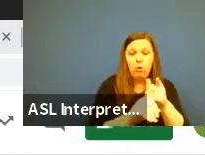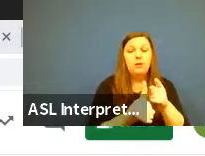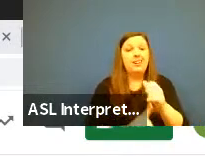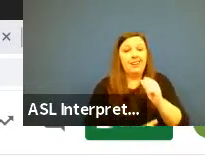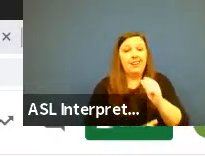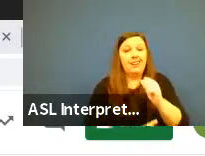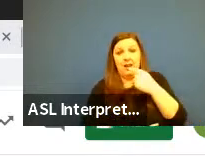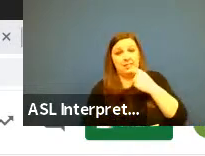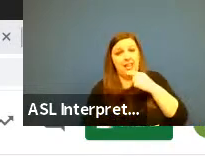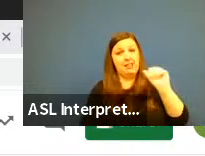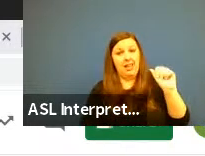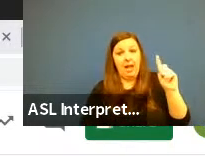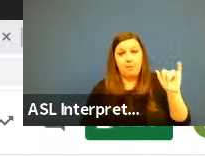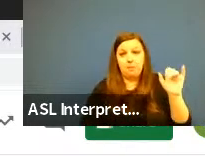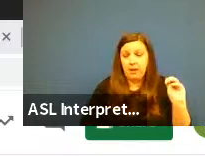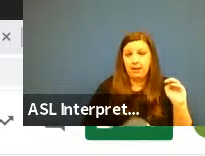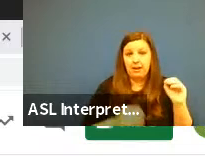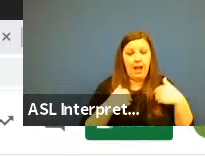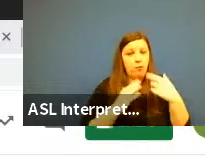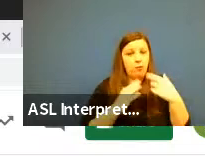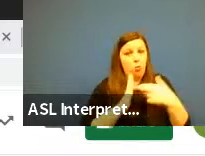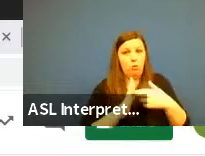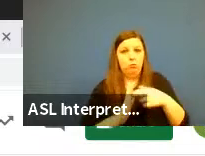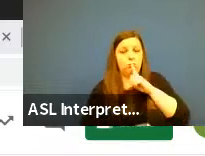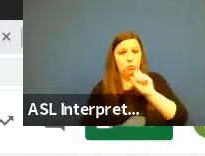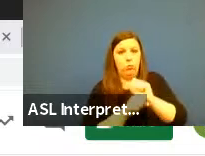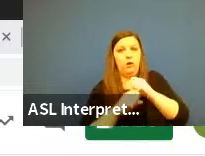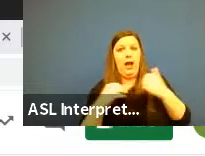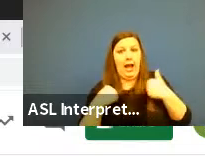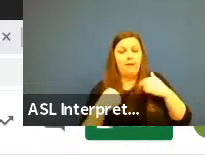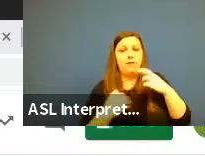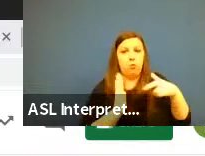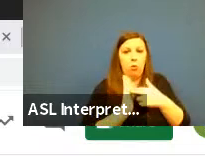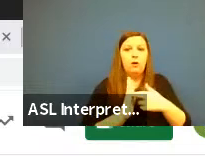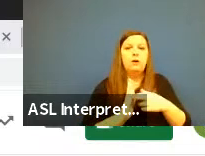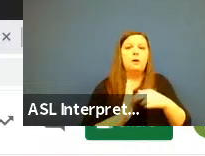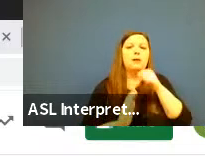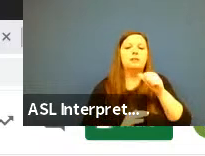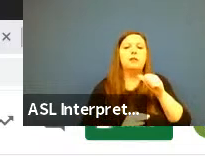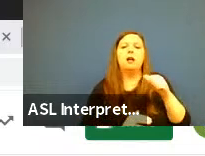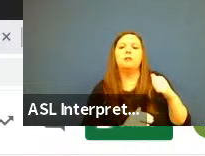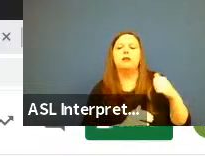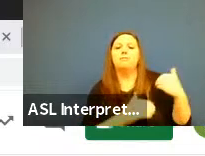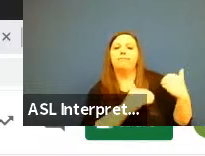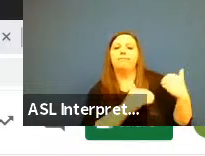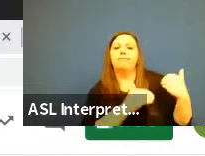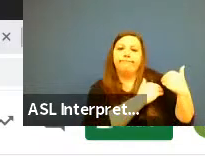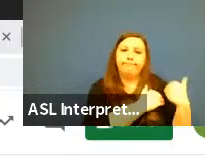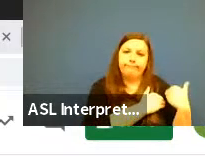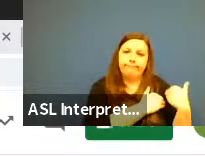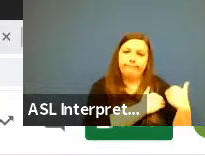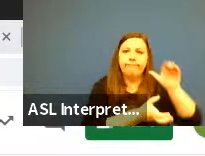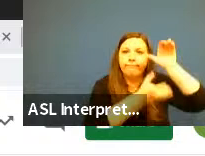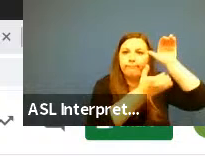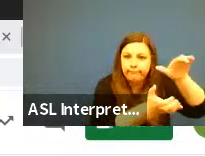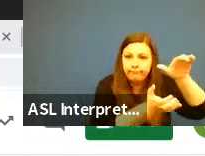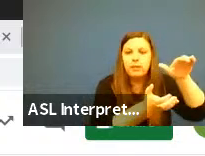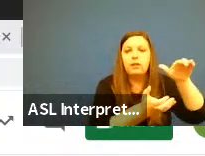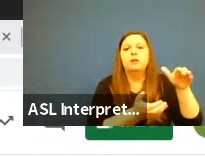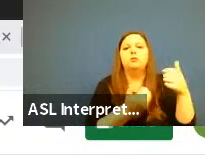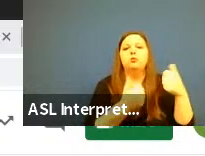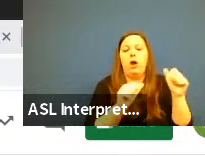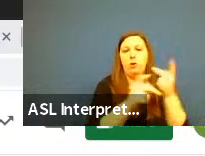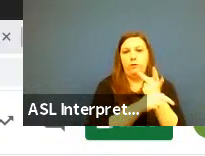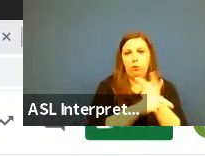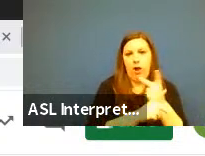here, because I think that you have a very critical role, but it doesn't put the burden on them to have to try and find a solution for this. I agree.